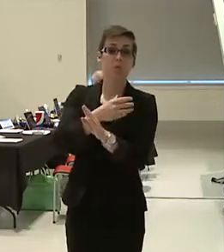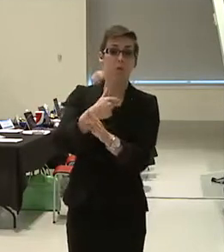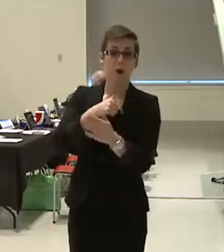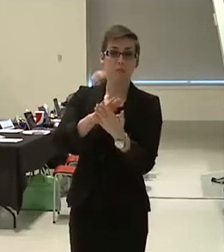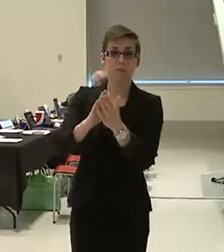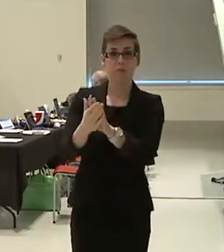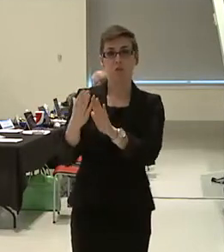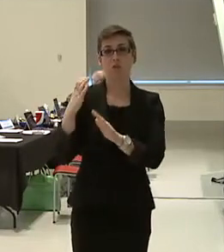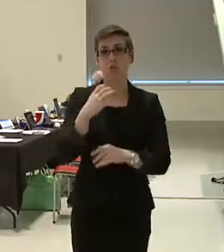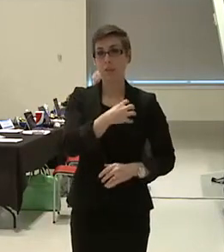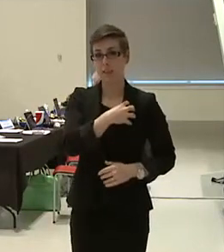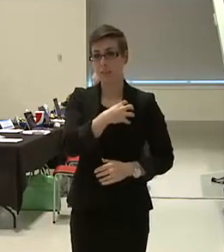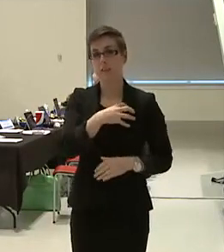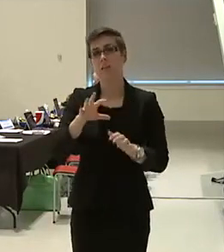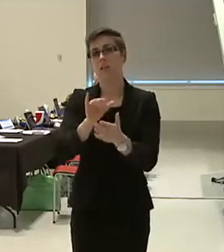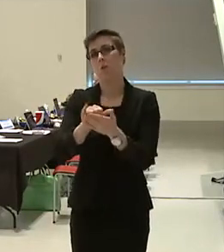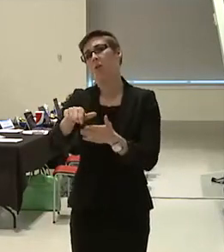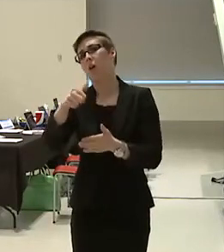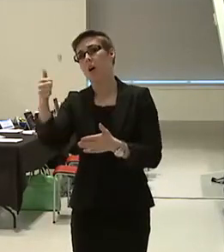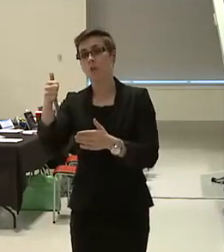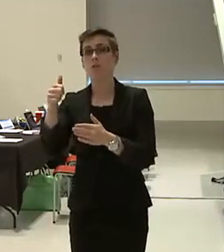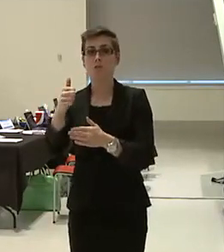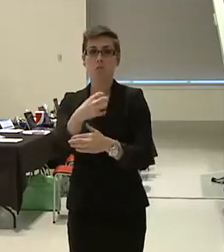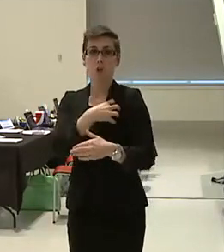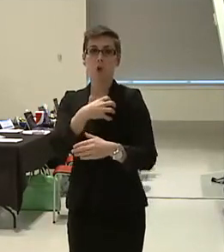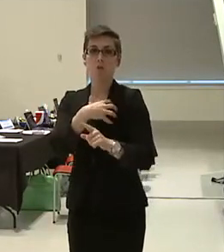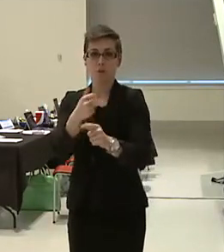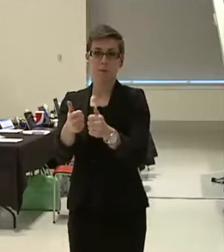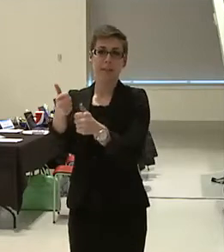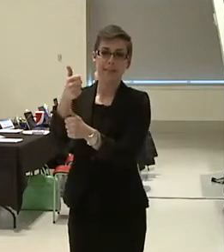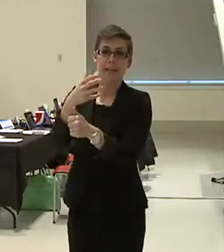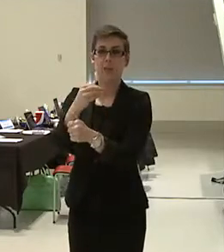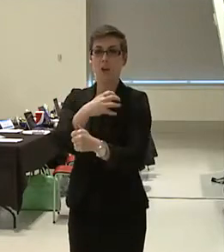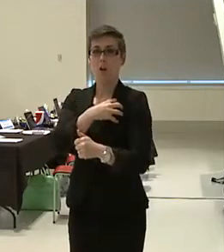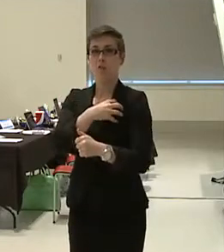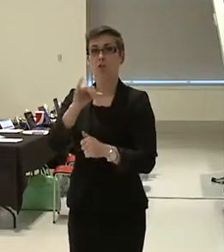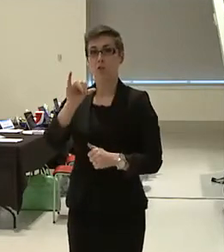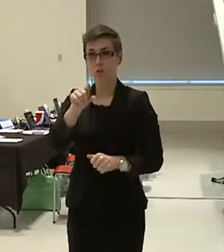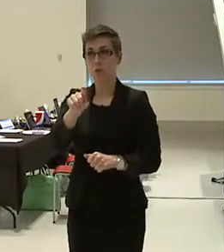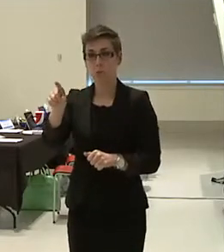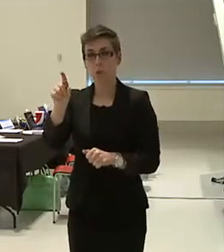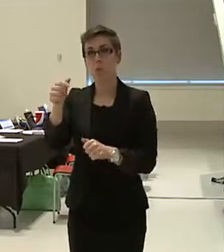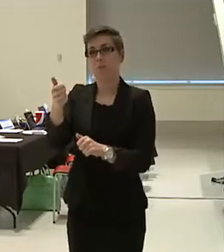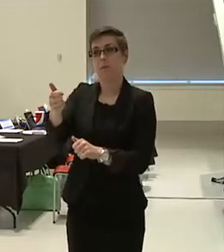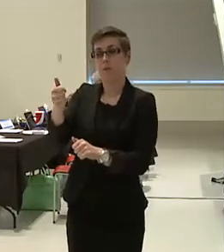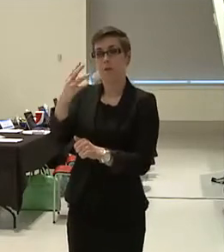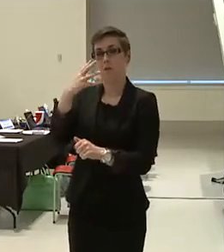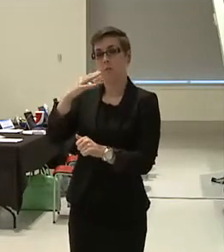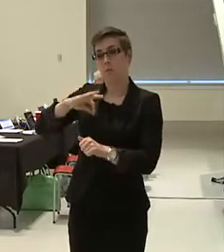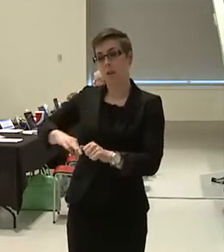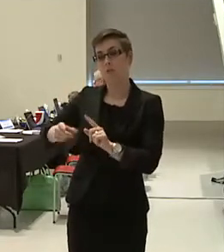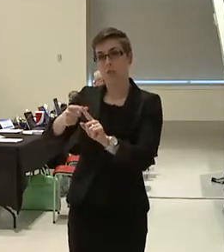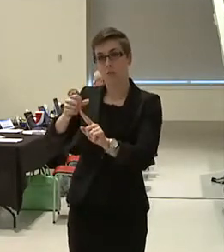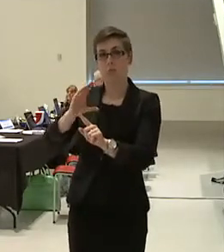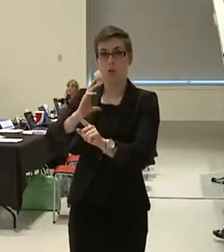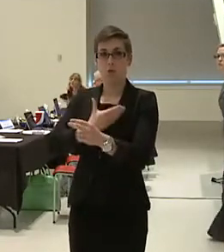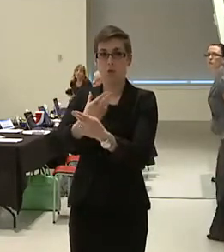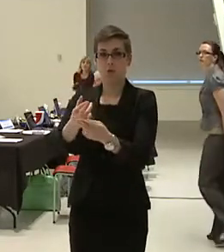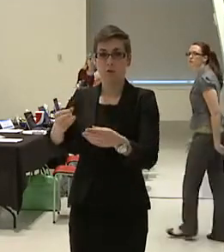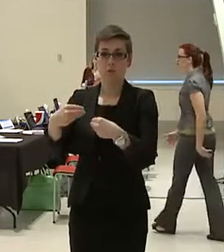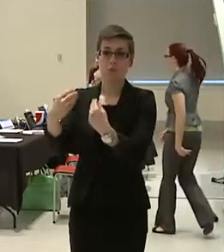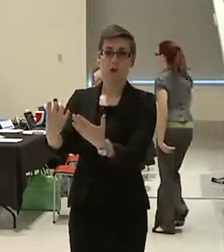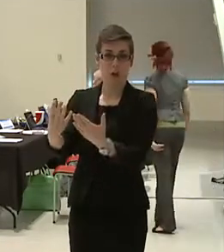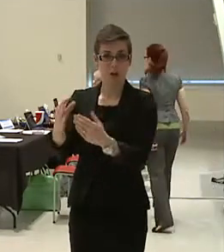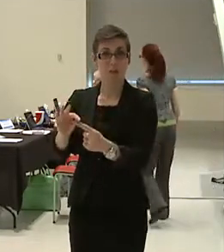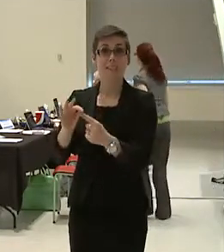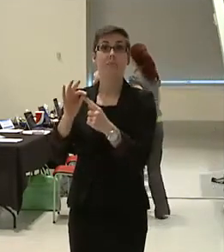did that with countless other law enforcement executives and officers who have benefited from the resources the center provides, especially when you're getting